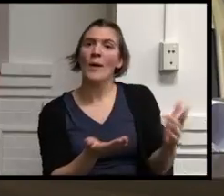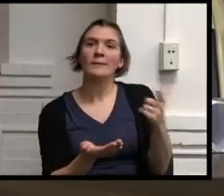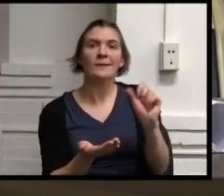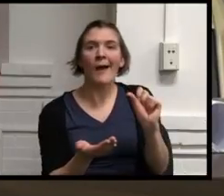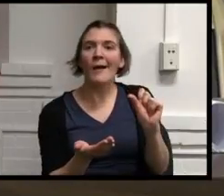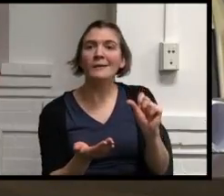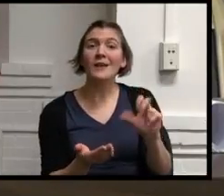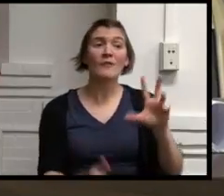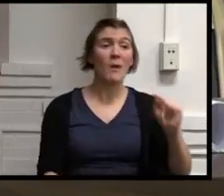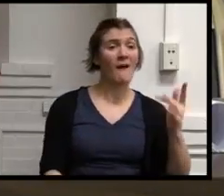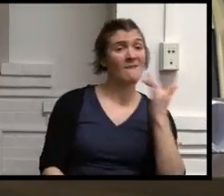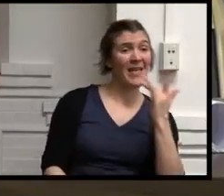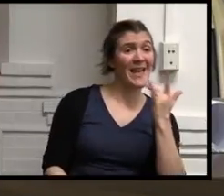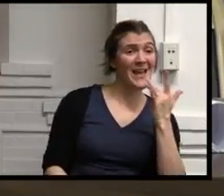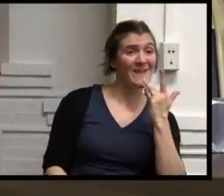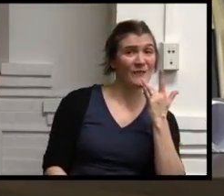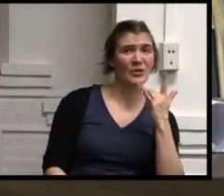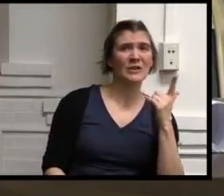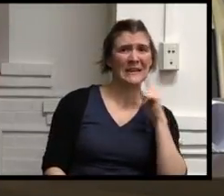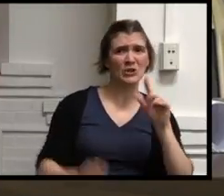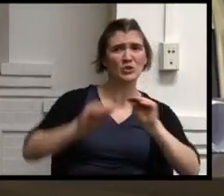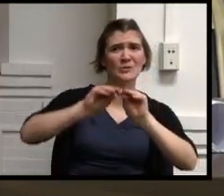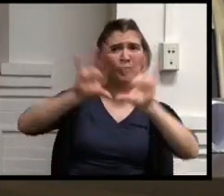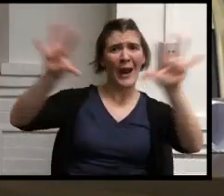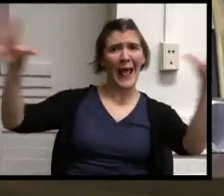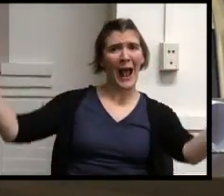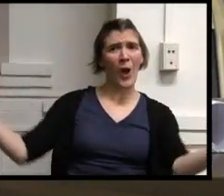Vermont flavors need to come to Greater New England.